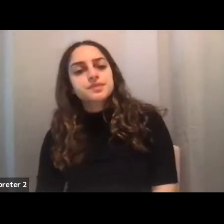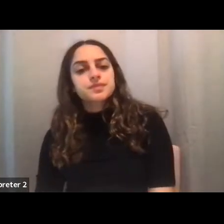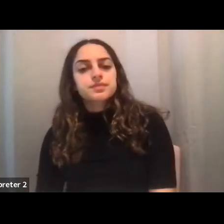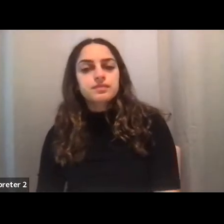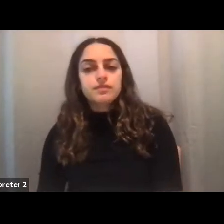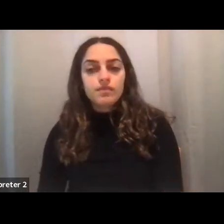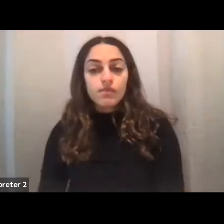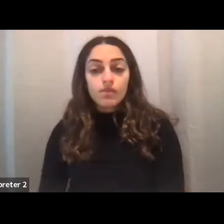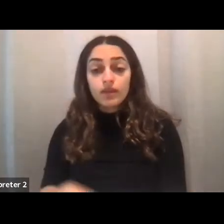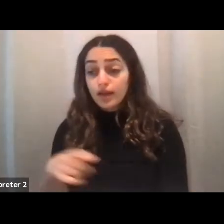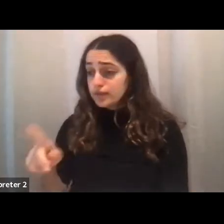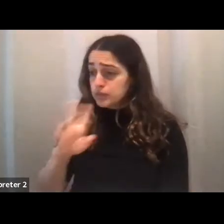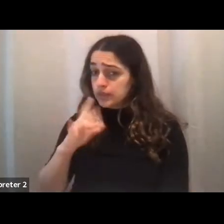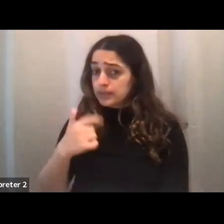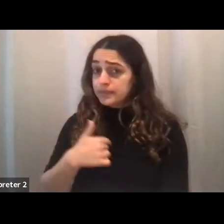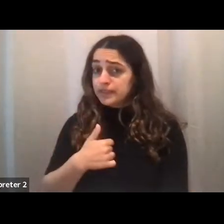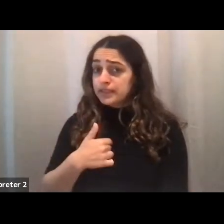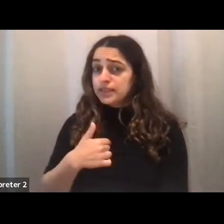you talking to me